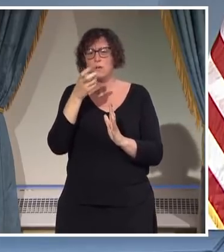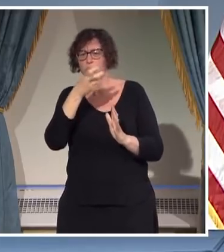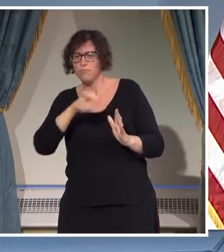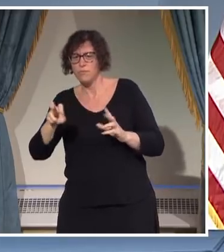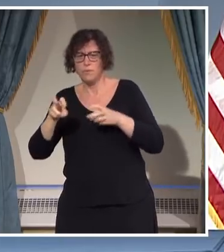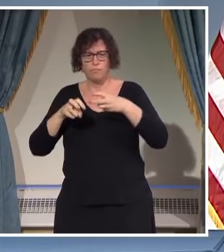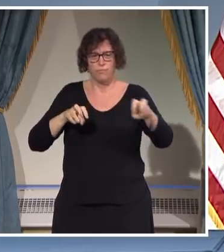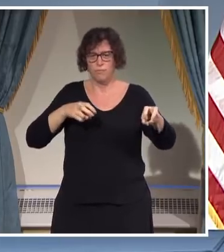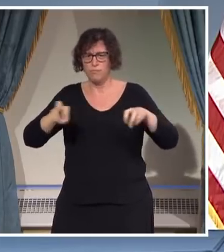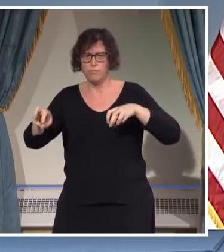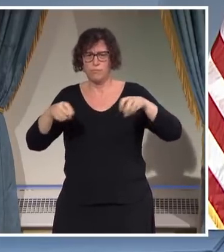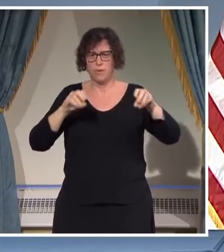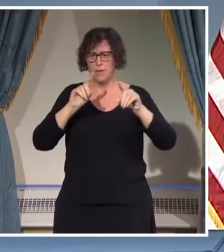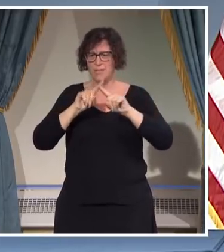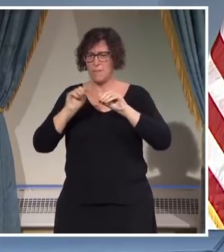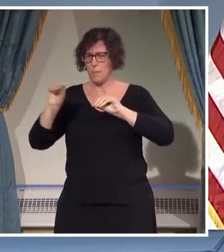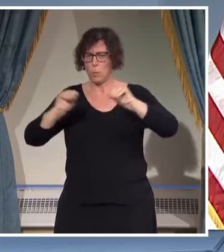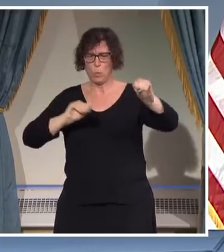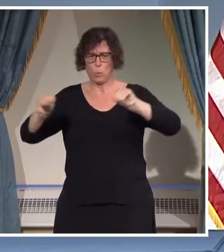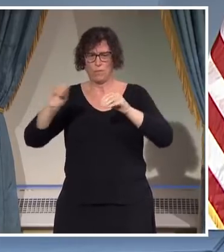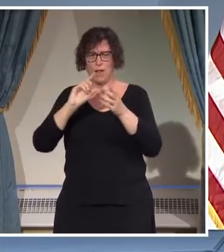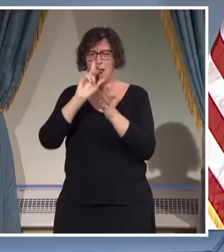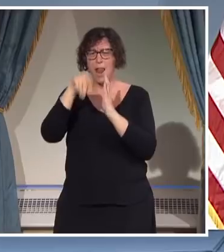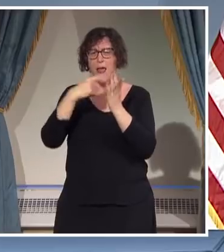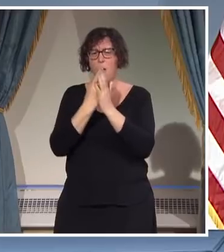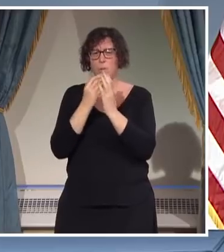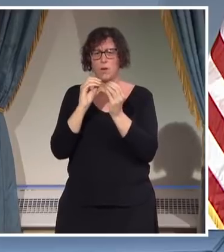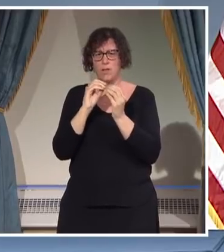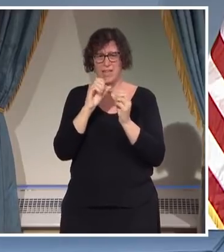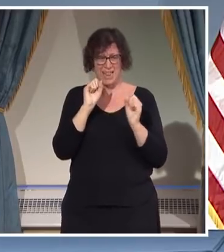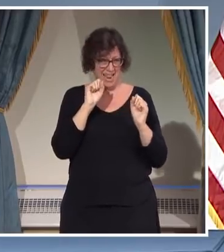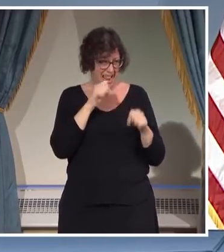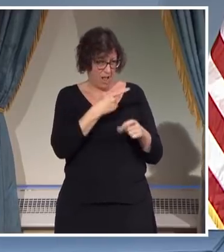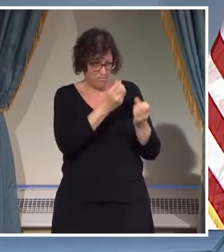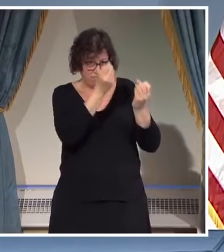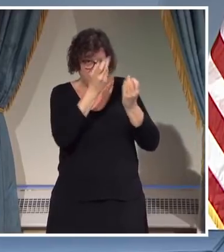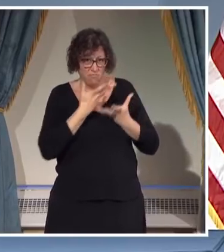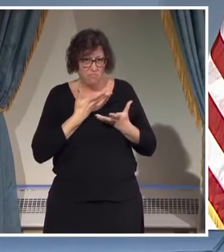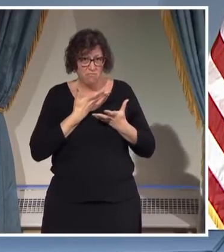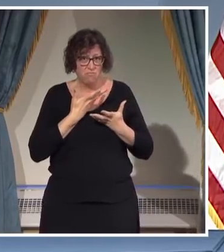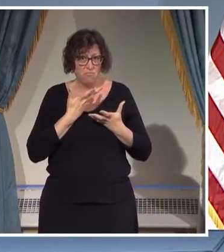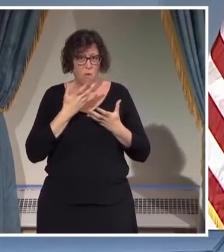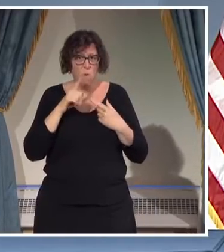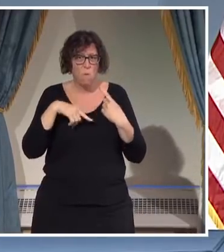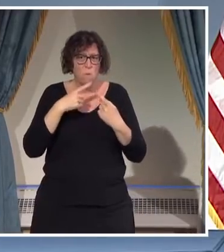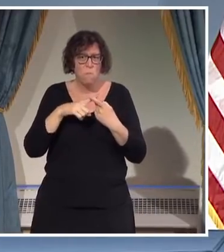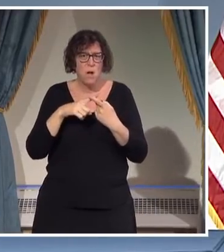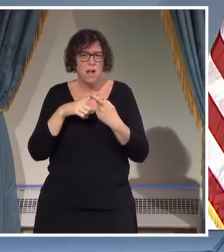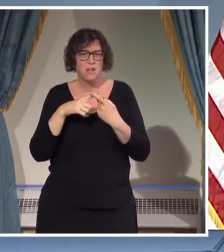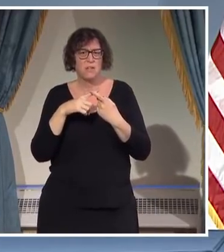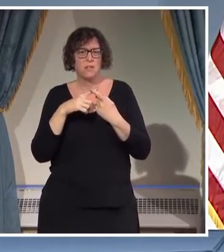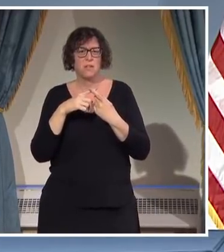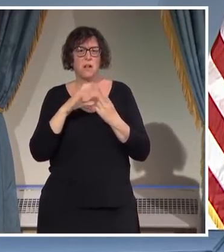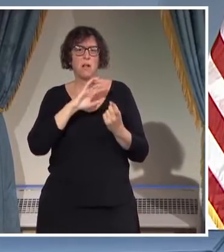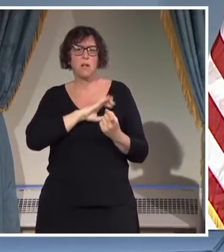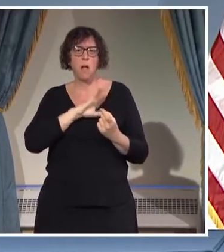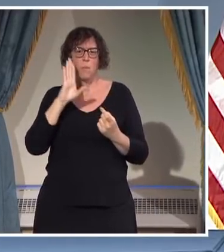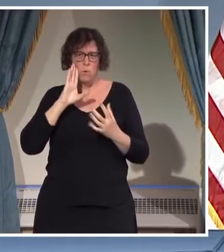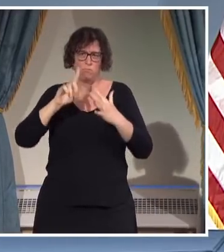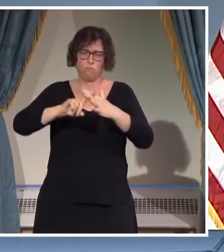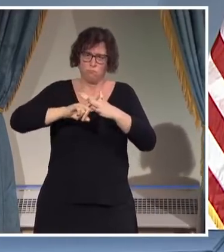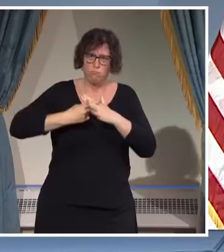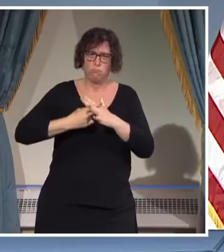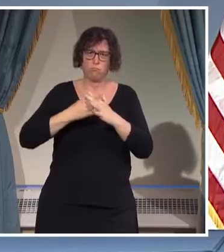us, at what point the NYPD goes to those contingency options and what happens if